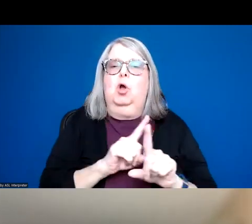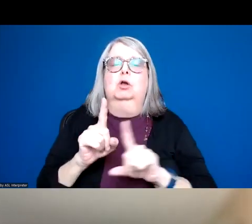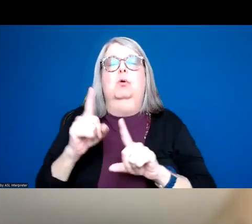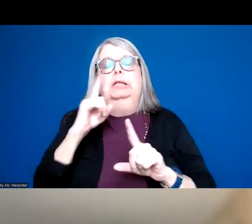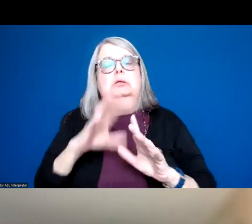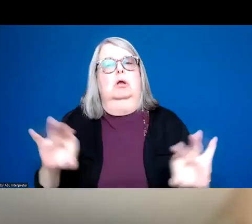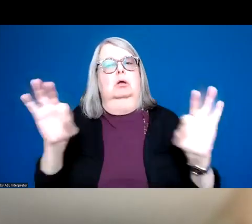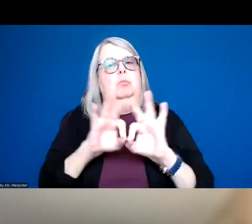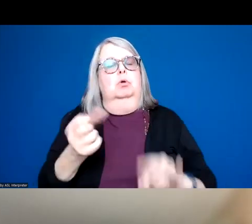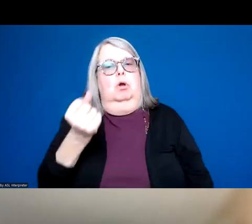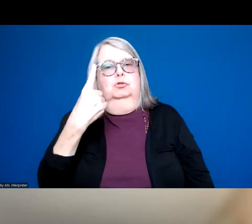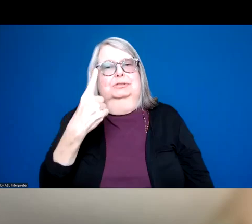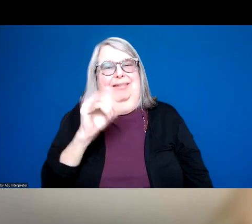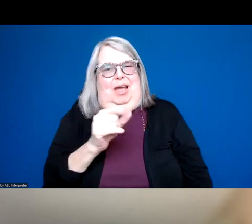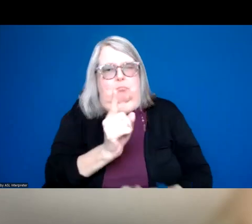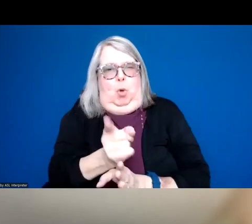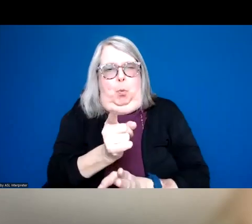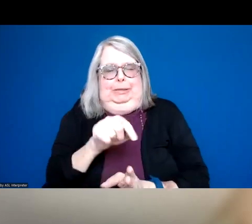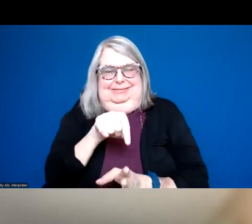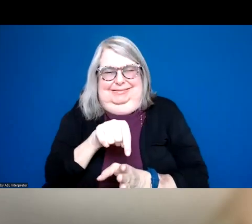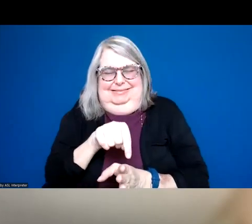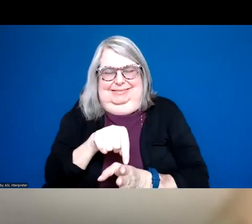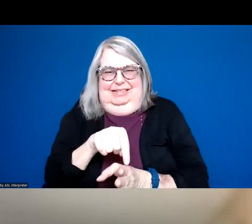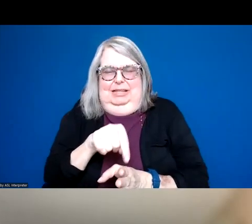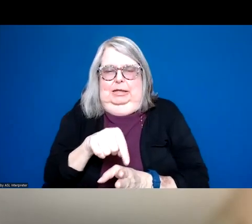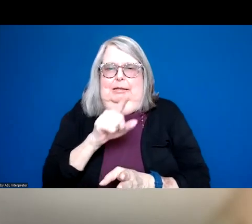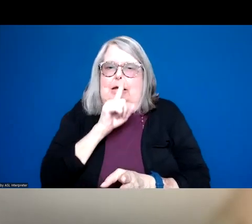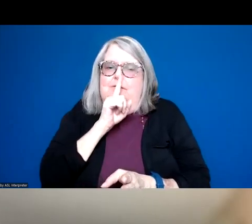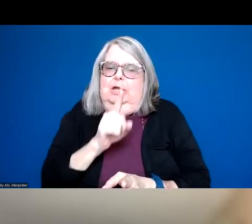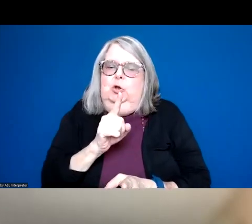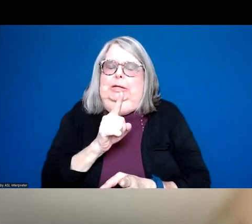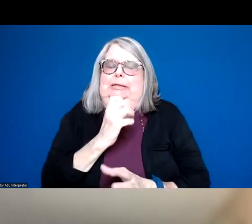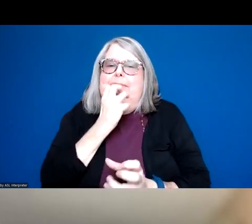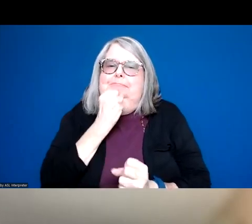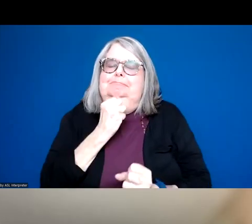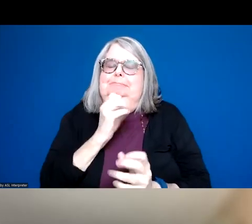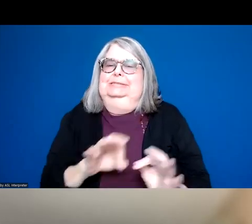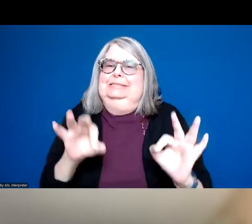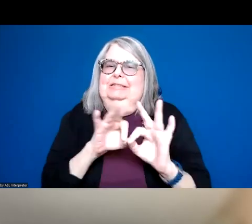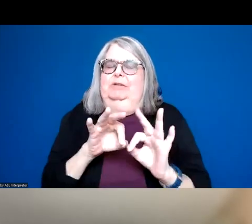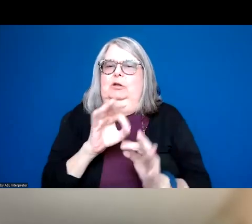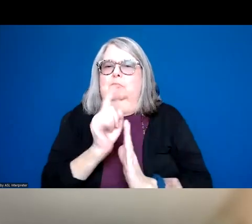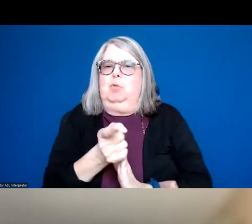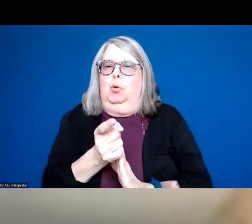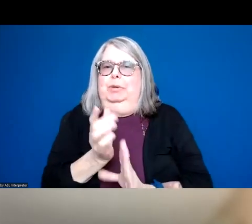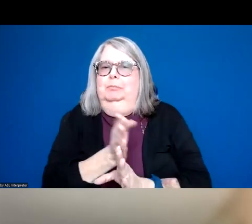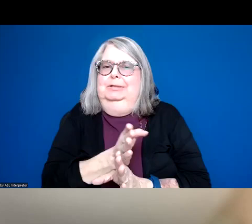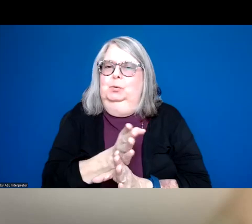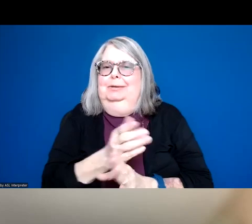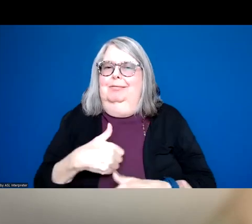to understand that moment, that very intimate and very significant moment between life and